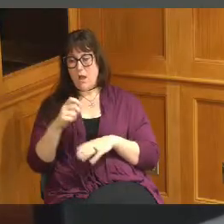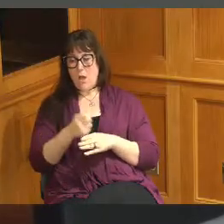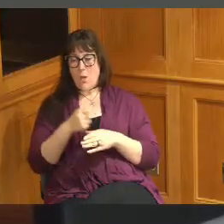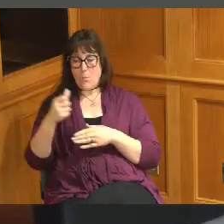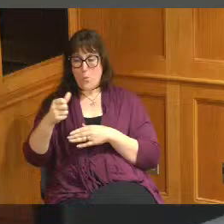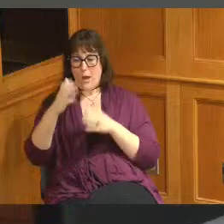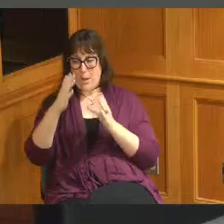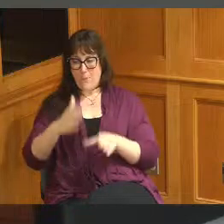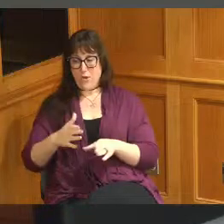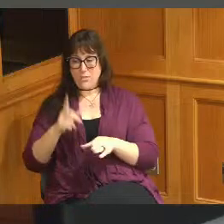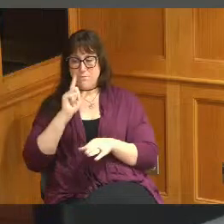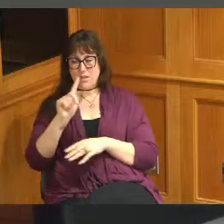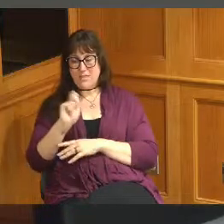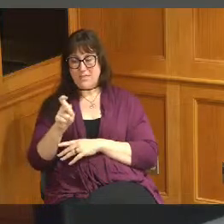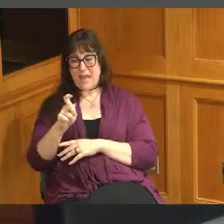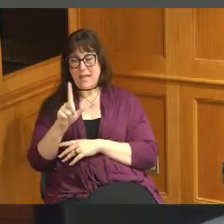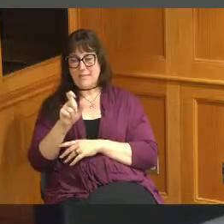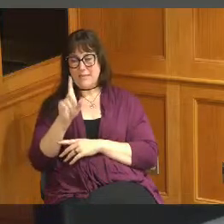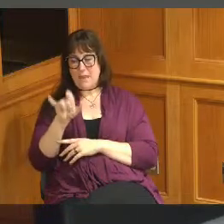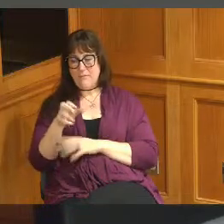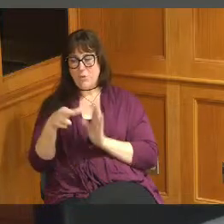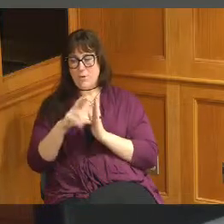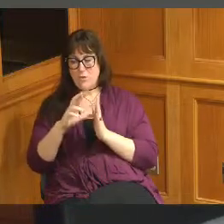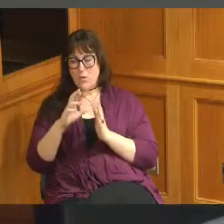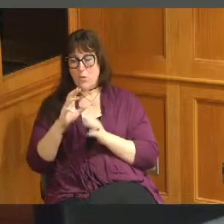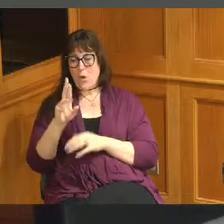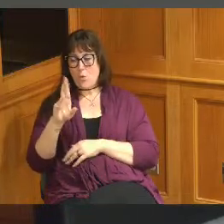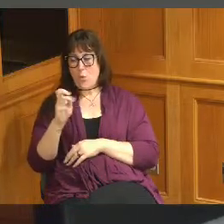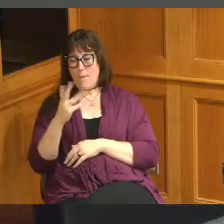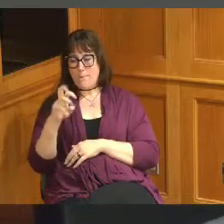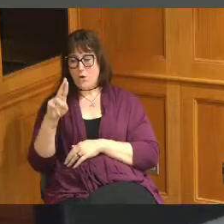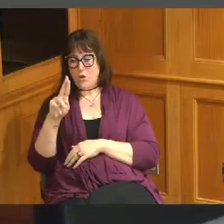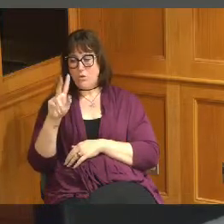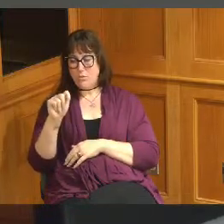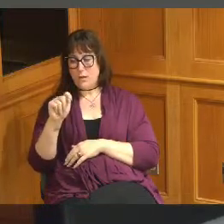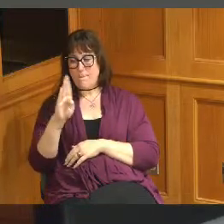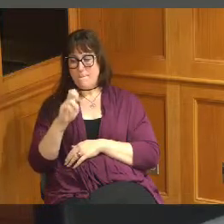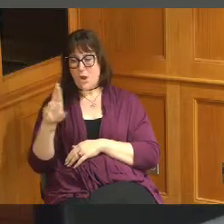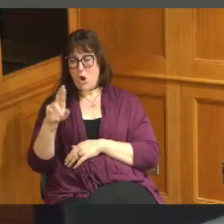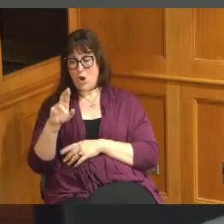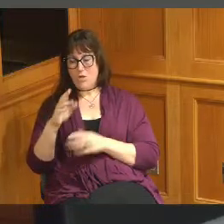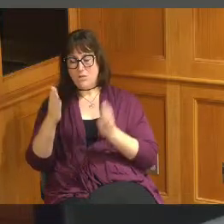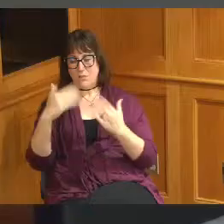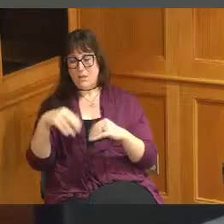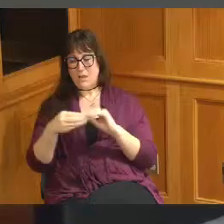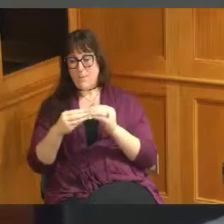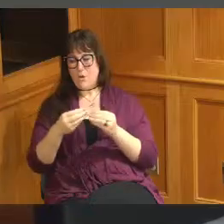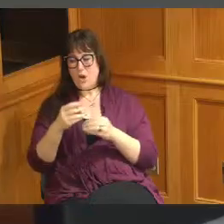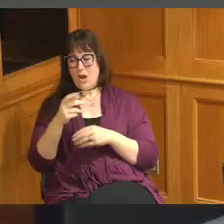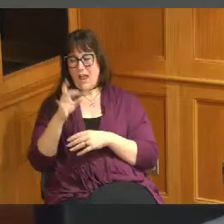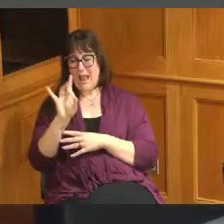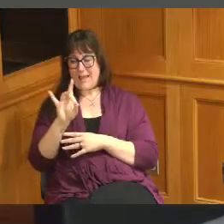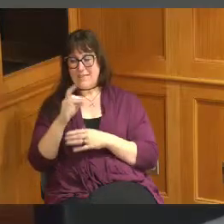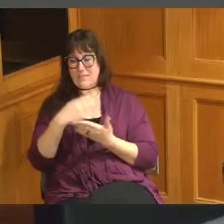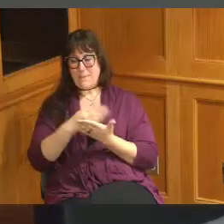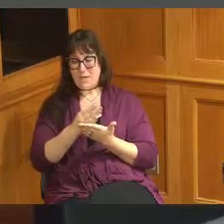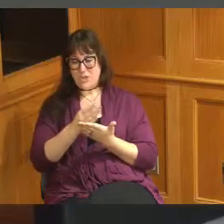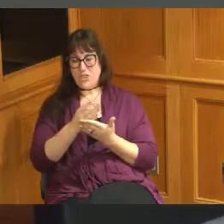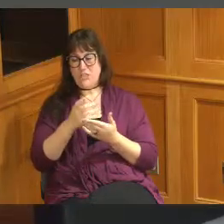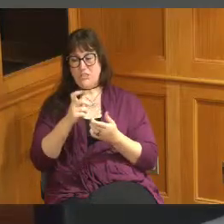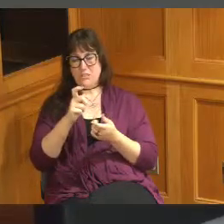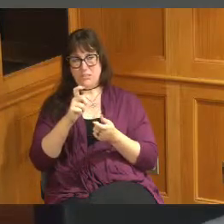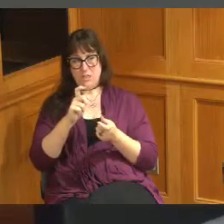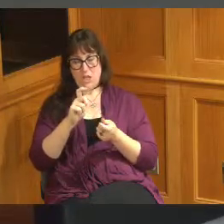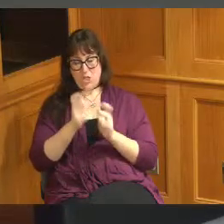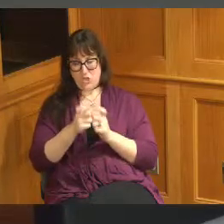to the Tax Levy Review Committee, Mr. Robert Barr. Item number 8 is a budget adjustment. There are 2 grants, I believe,